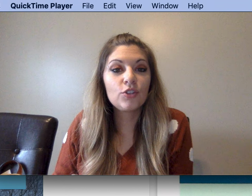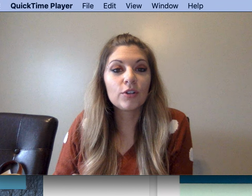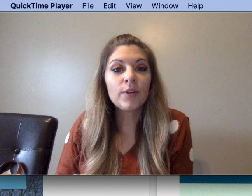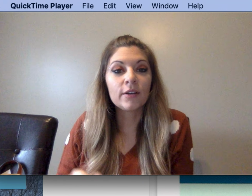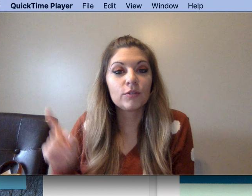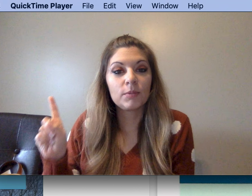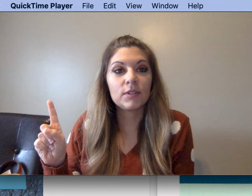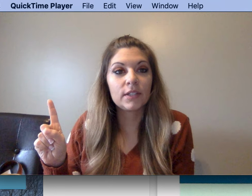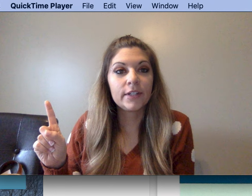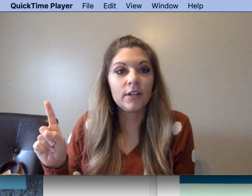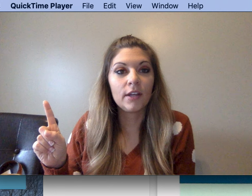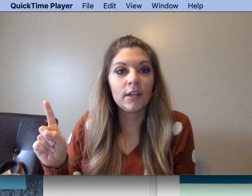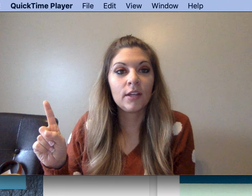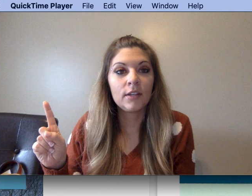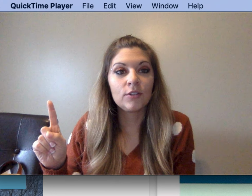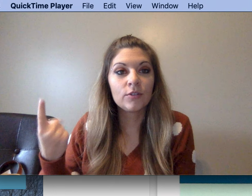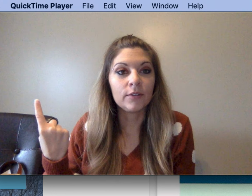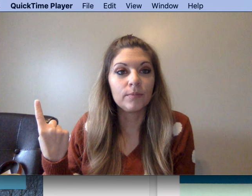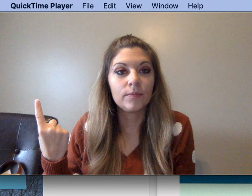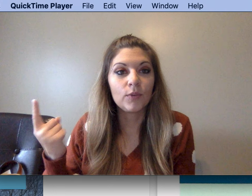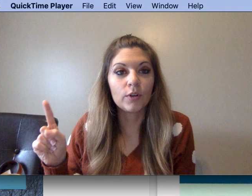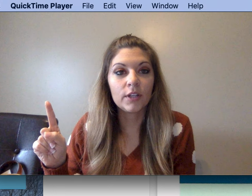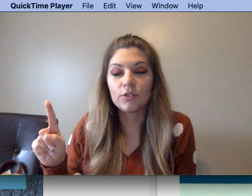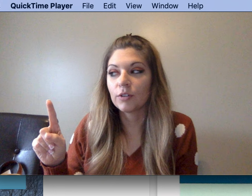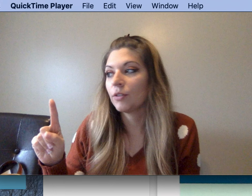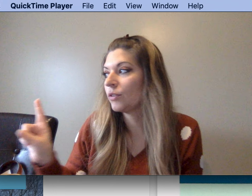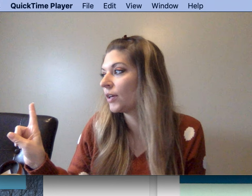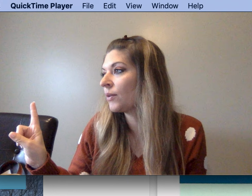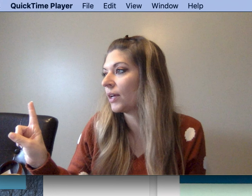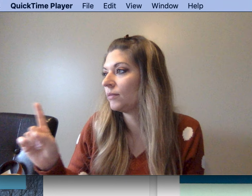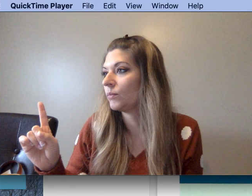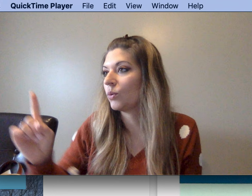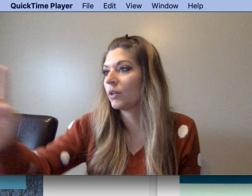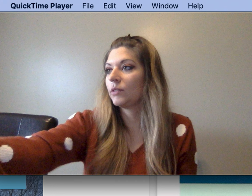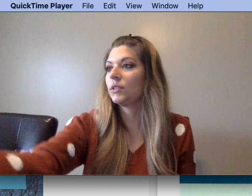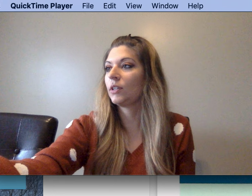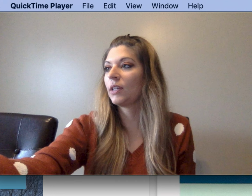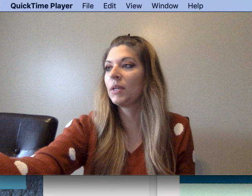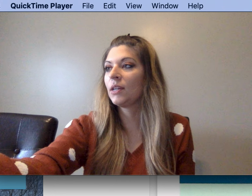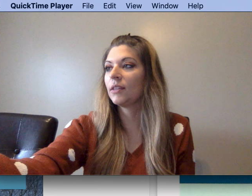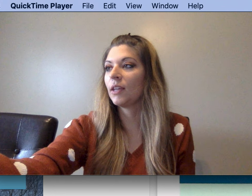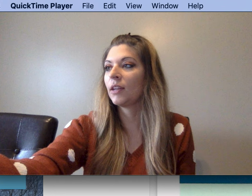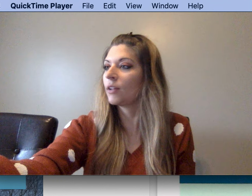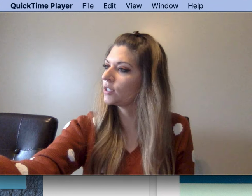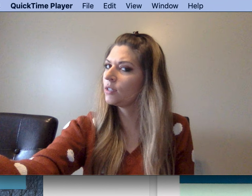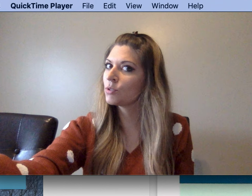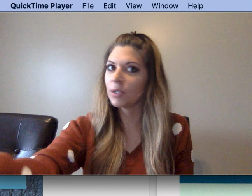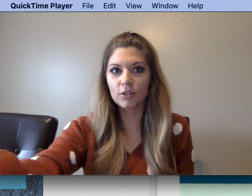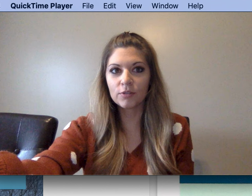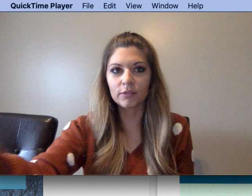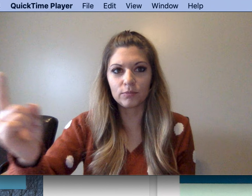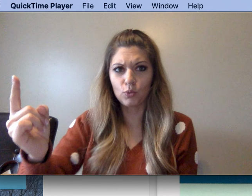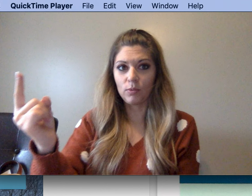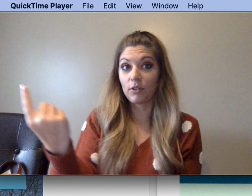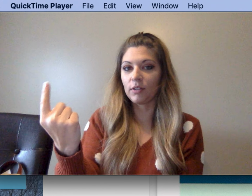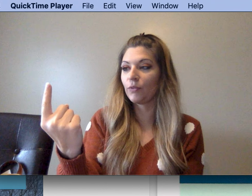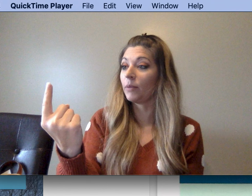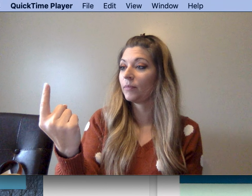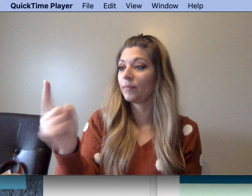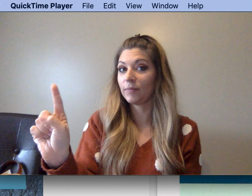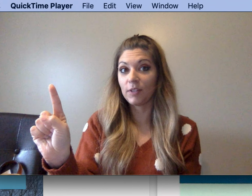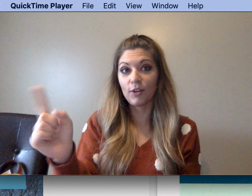he turned around. So maybe he's sitting here, and he turned around. Or he turned around that way. Or he's looking at me, and then I looked at him, so he turned around. Not